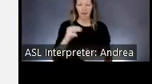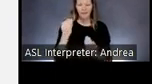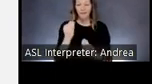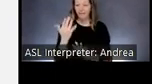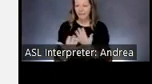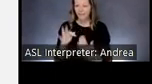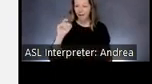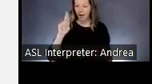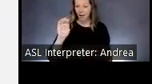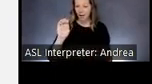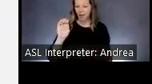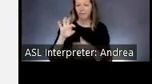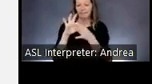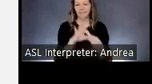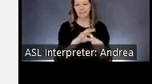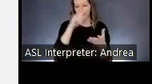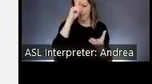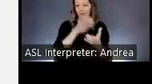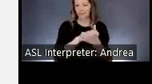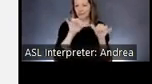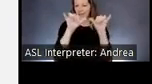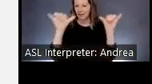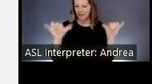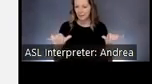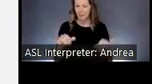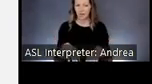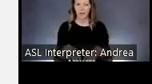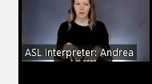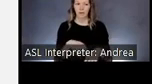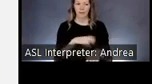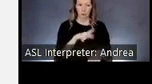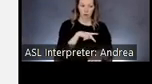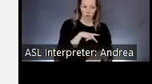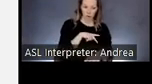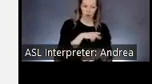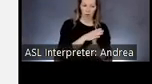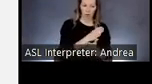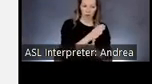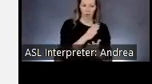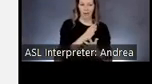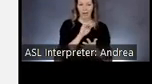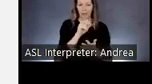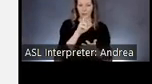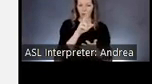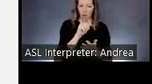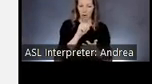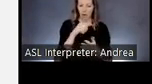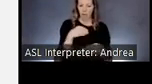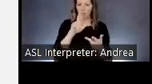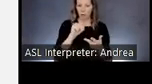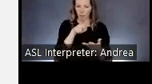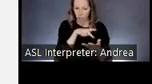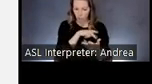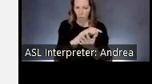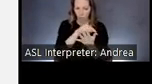do in this element, first in the personal domain and an interpersonal domain and an intergenerational domain, is that we're really digging